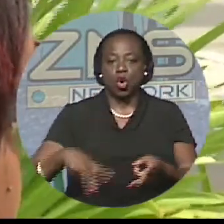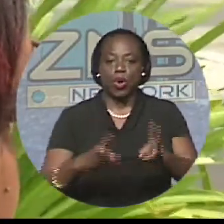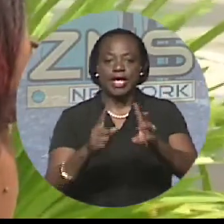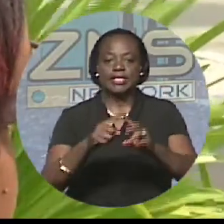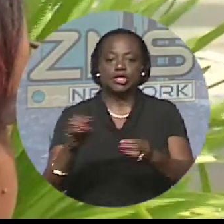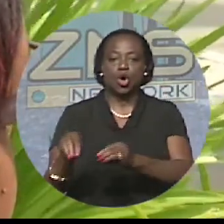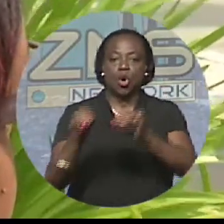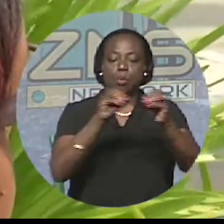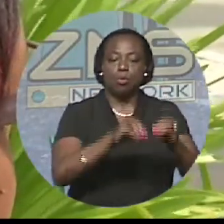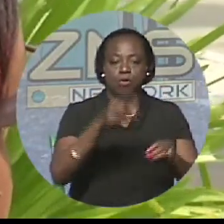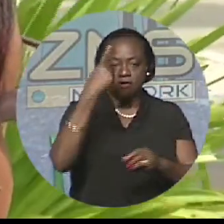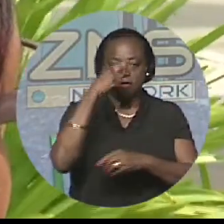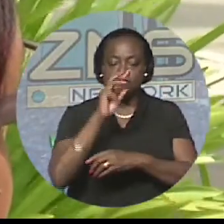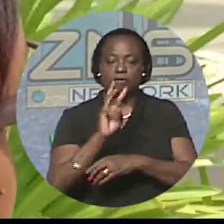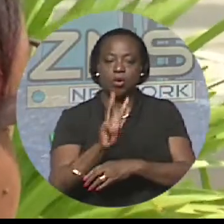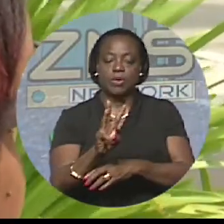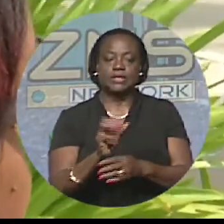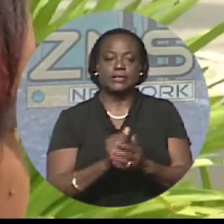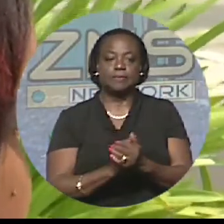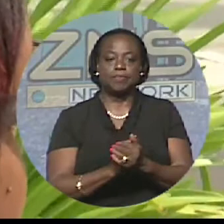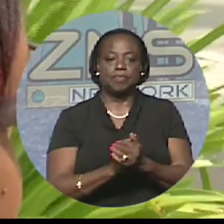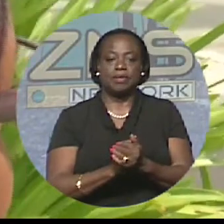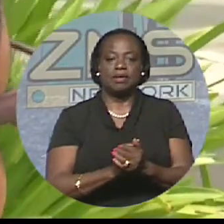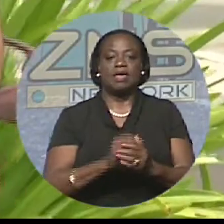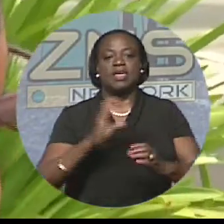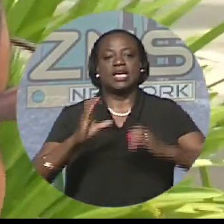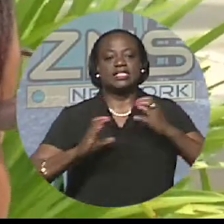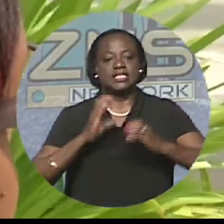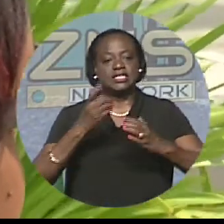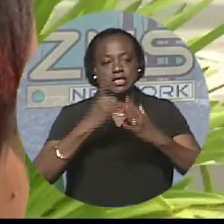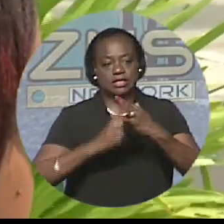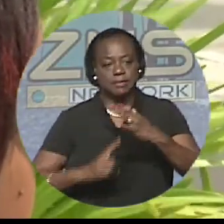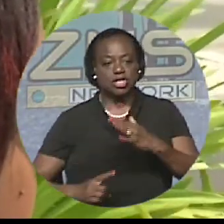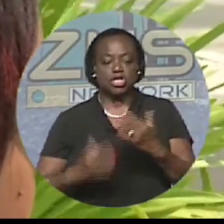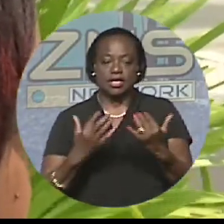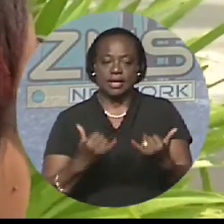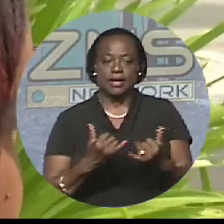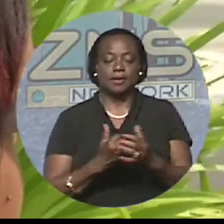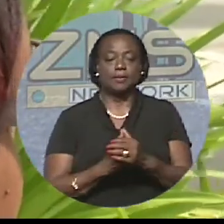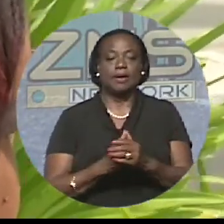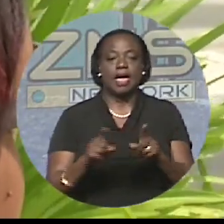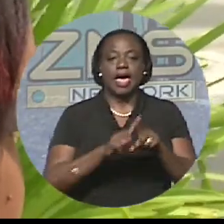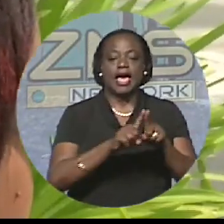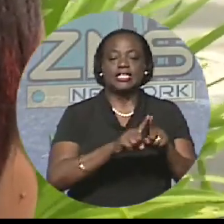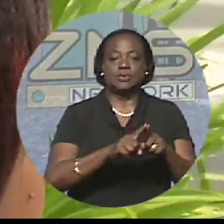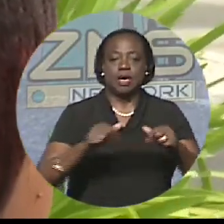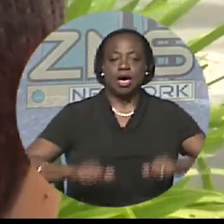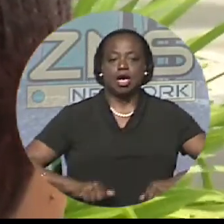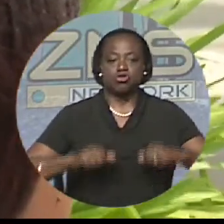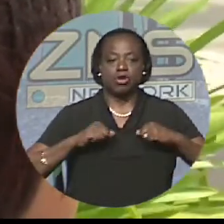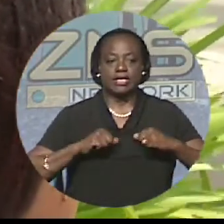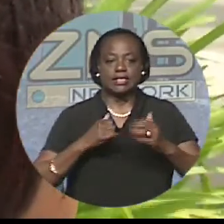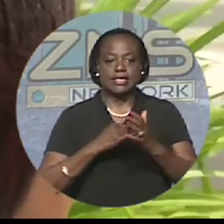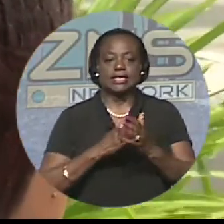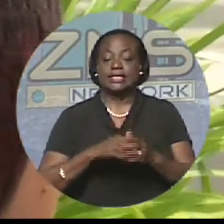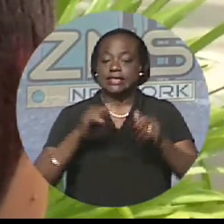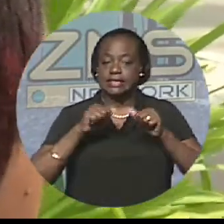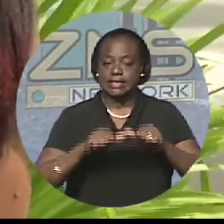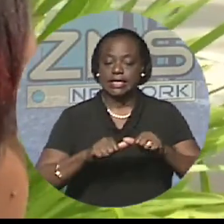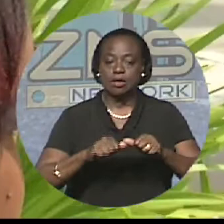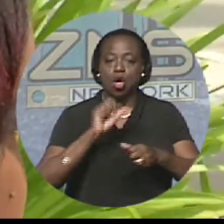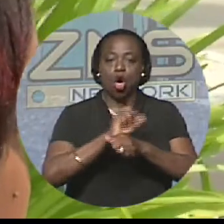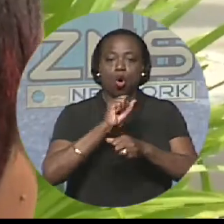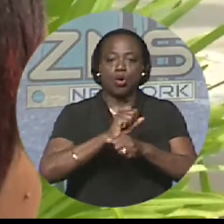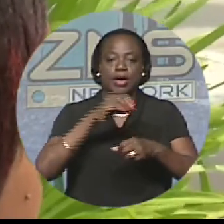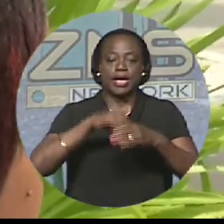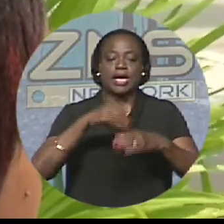So the concerns are diminishing in that capacity as we address specific aspects. It's still work in progress, but